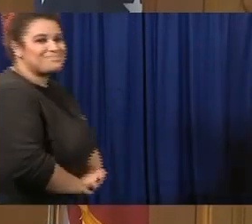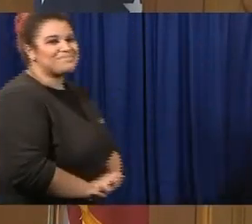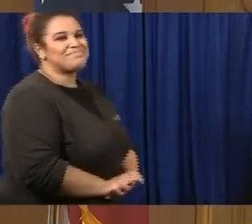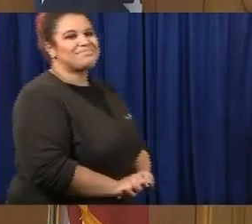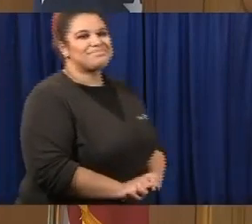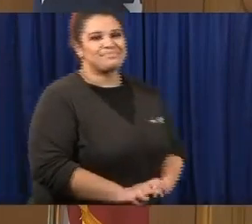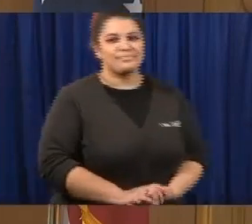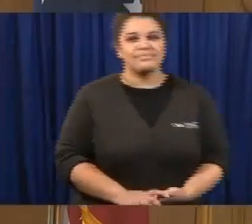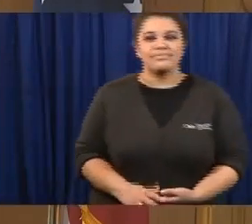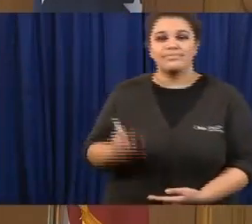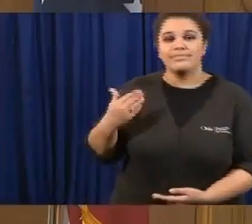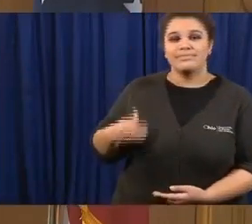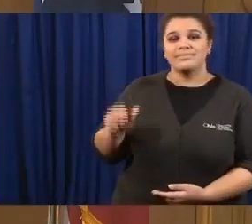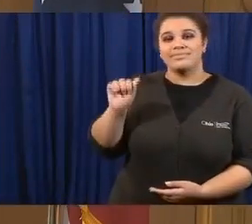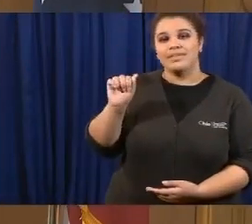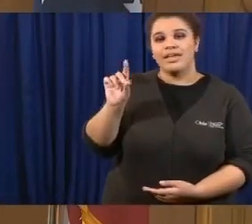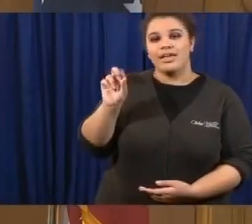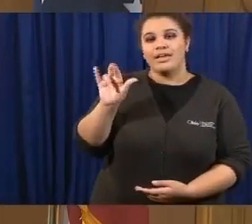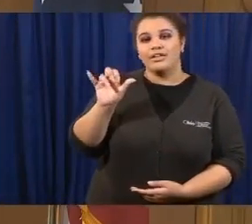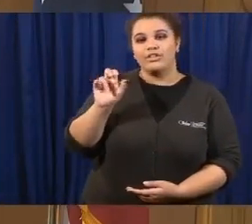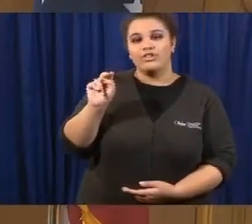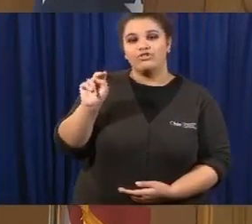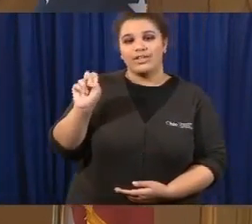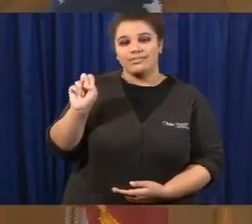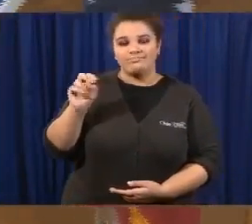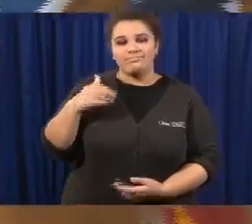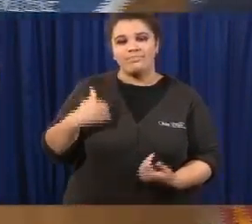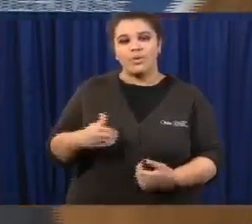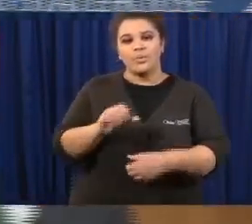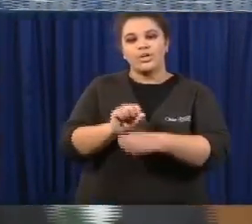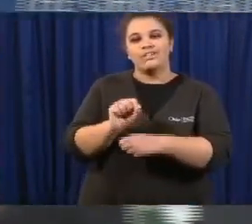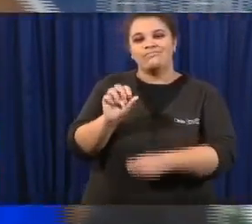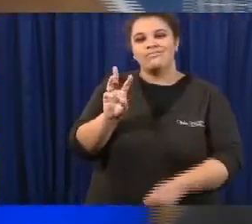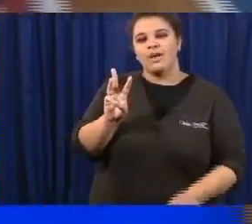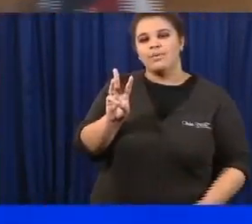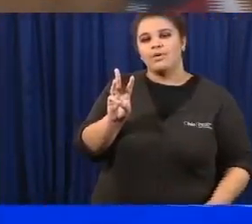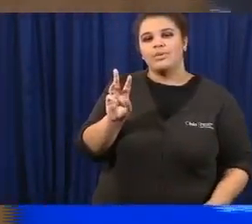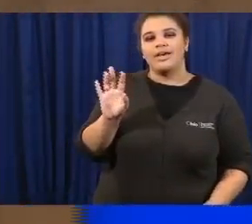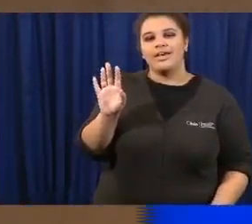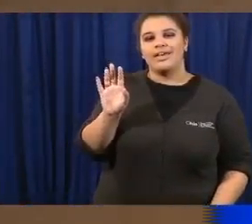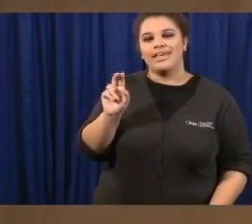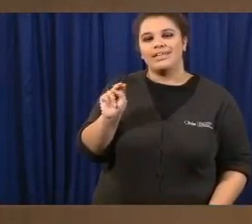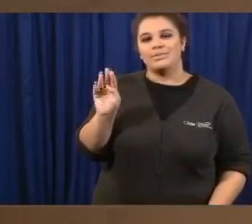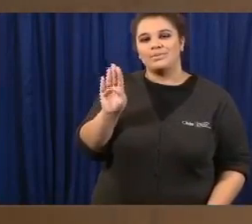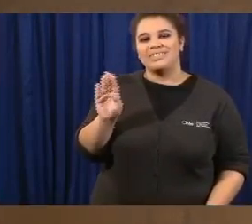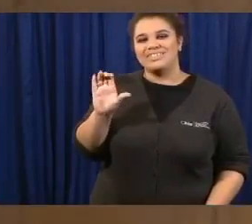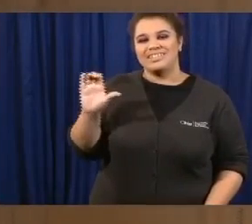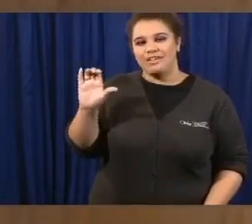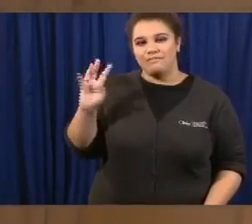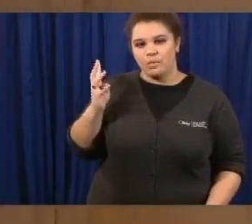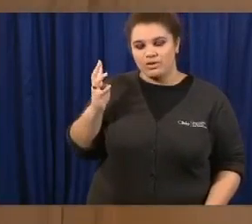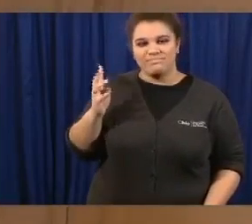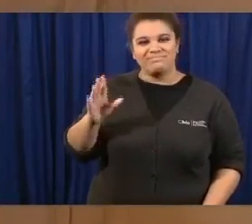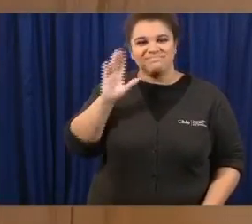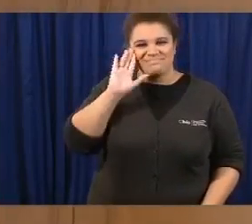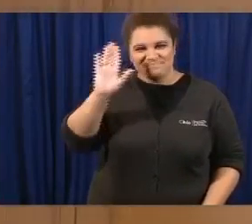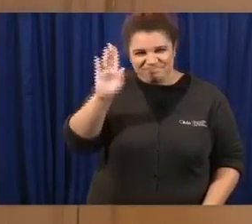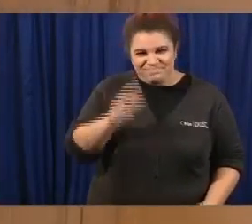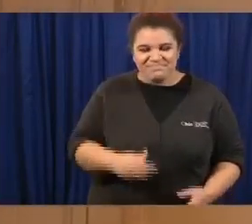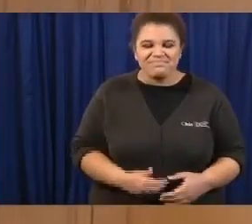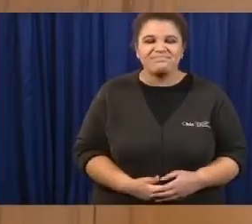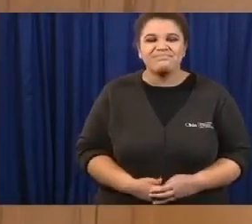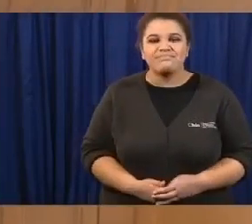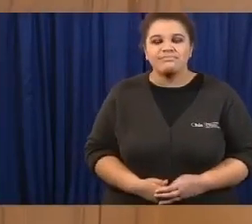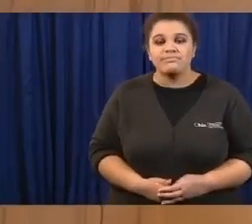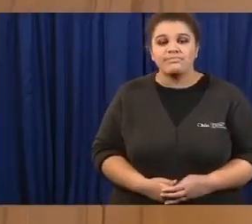Adrienne Robbins, NBC4, and my question's for Dr. Acton. Hi, Adrienne. Hi, Dr. Acton.